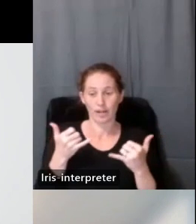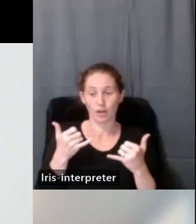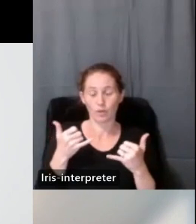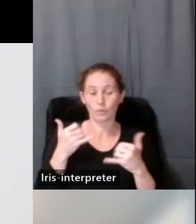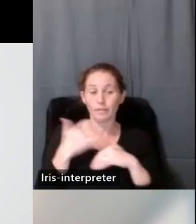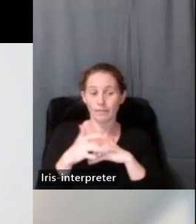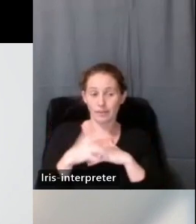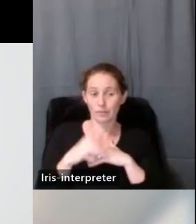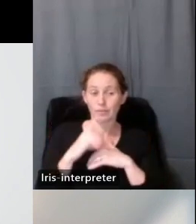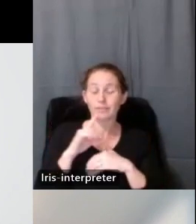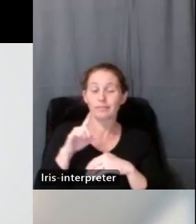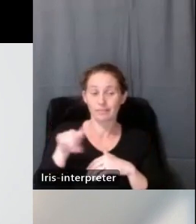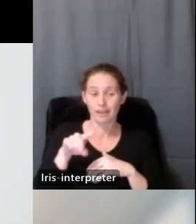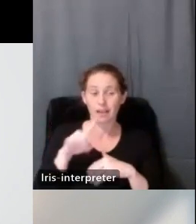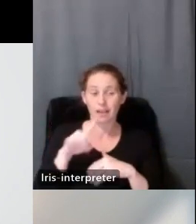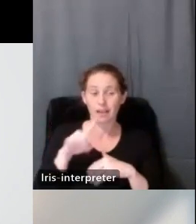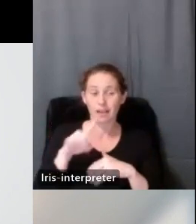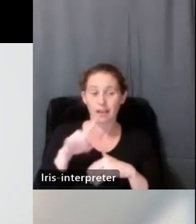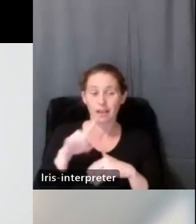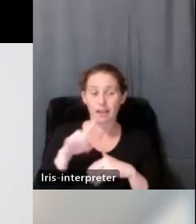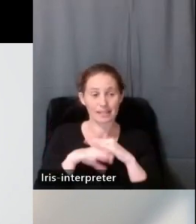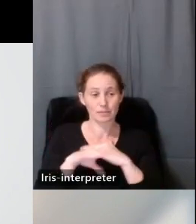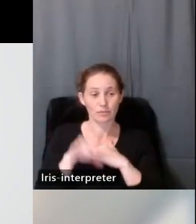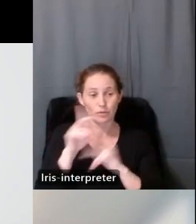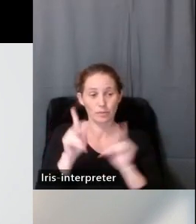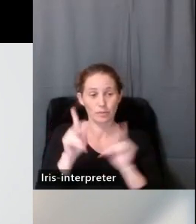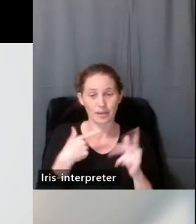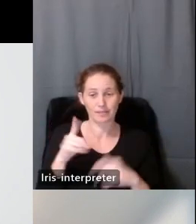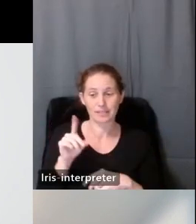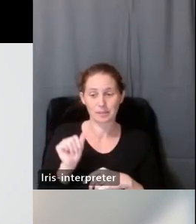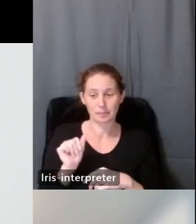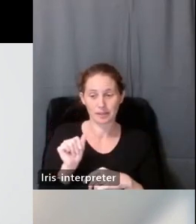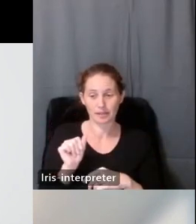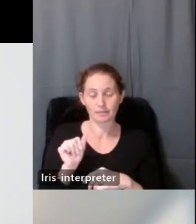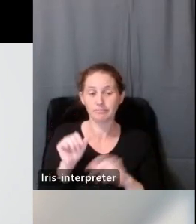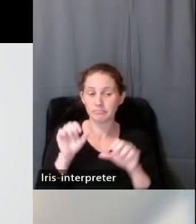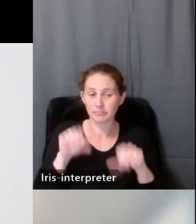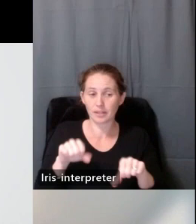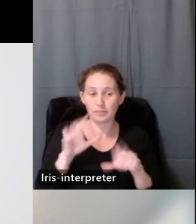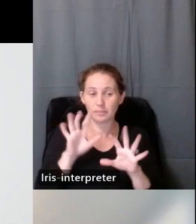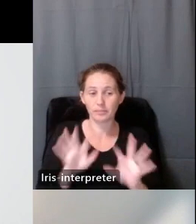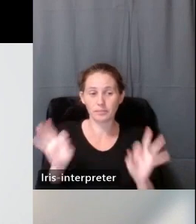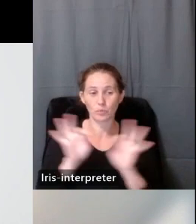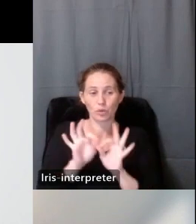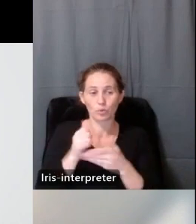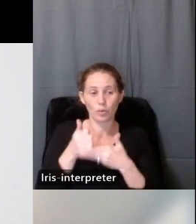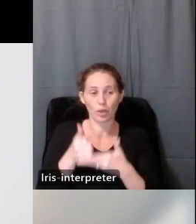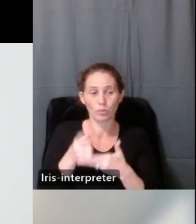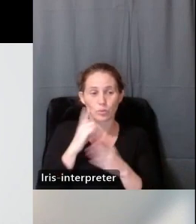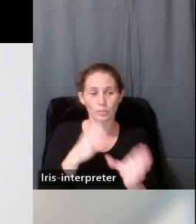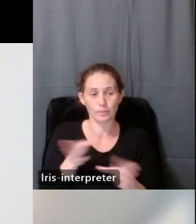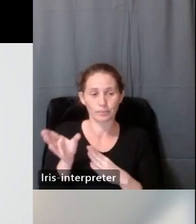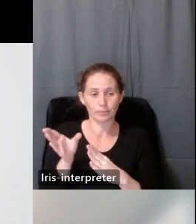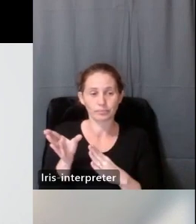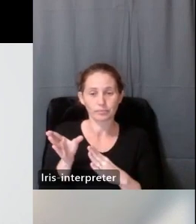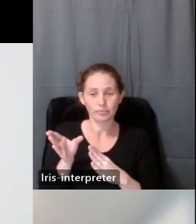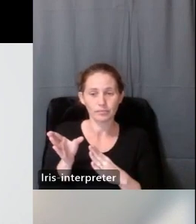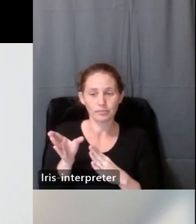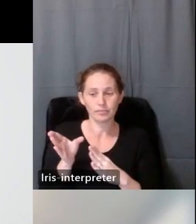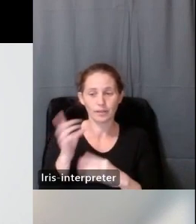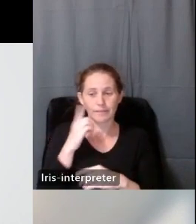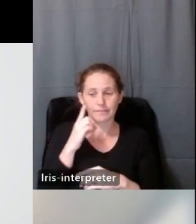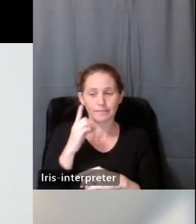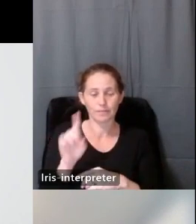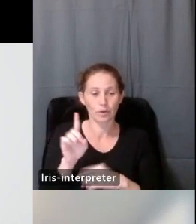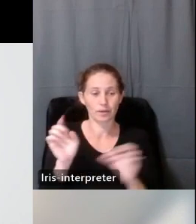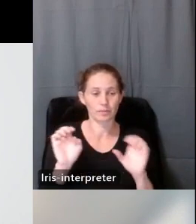that are accessible to people with disabilities, and could be key to helping you plan